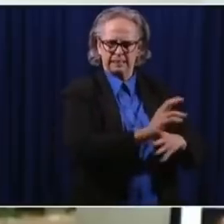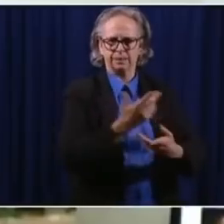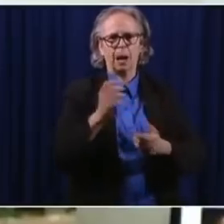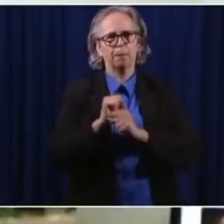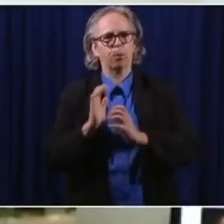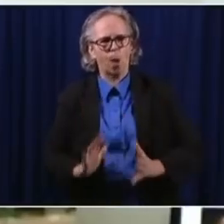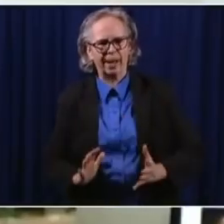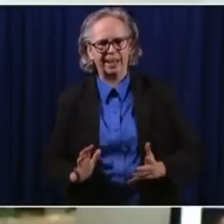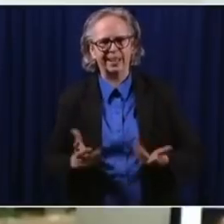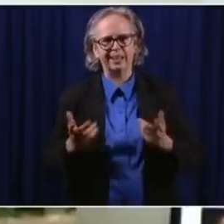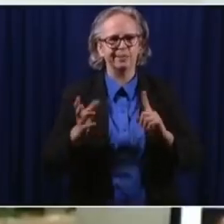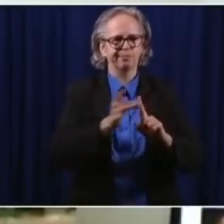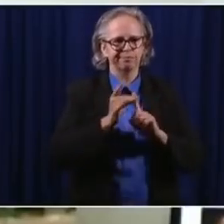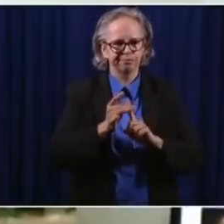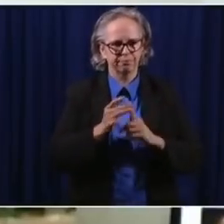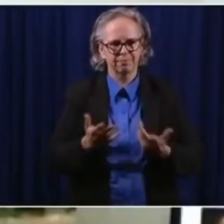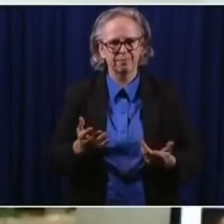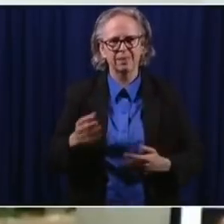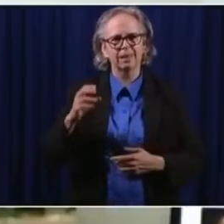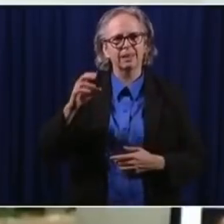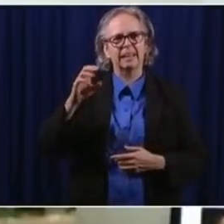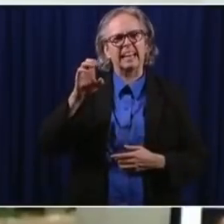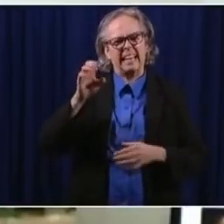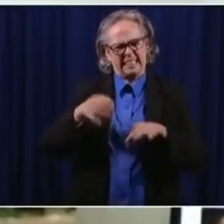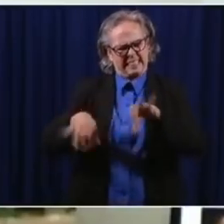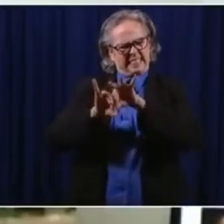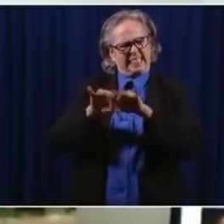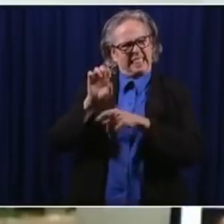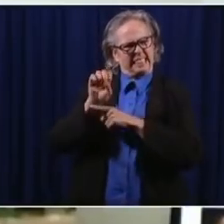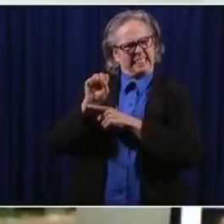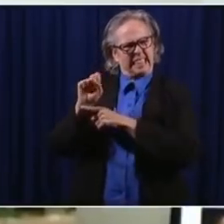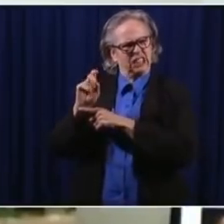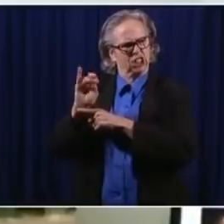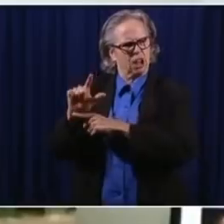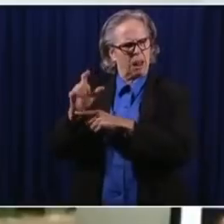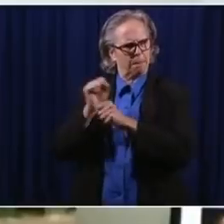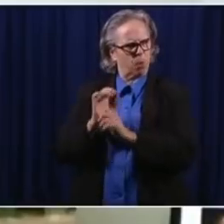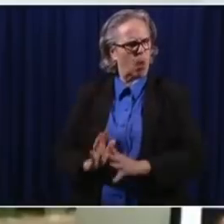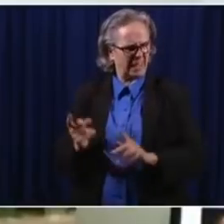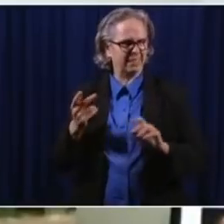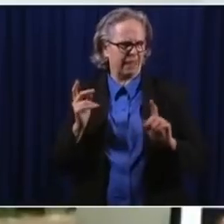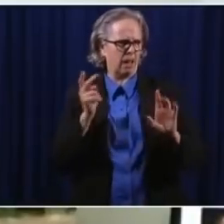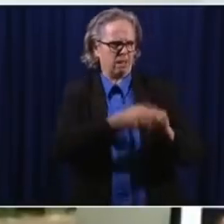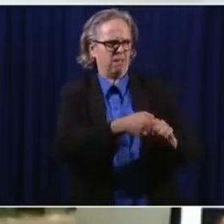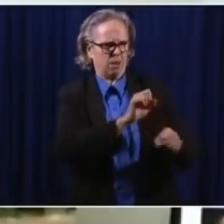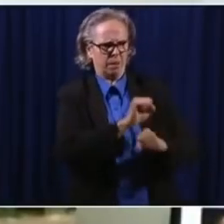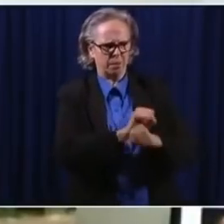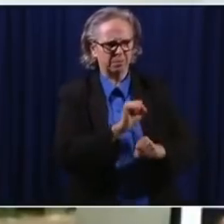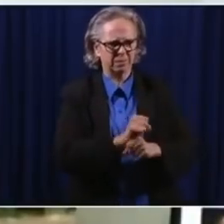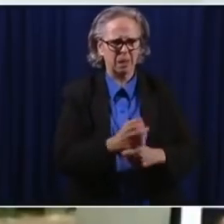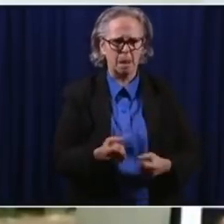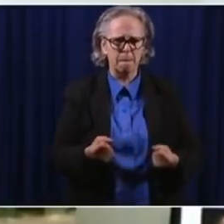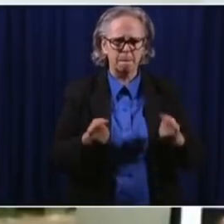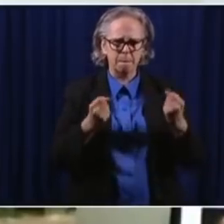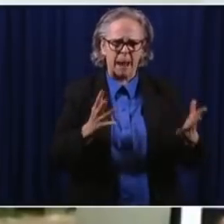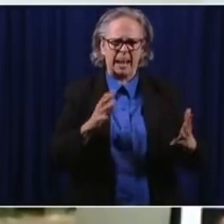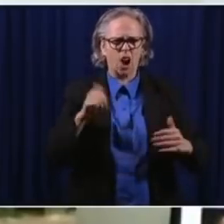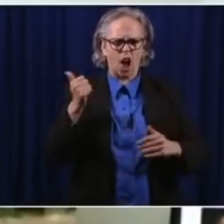day. As the schools were closed and many other businesses were, these folks weren't allowed to stay home. And